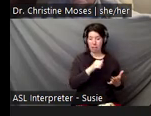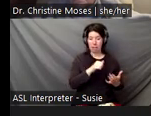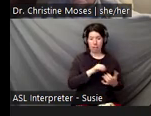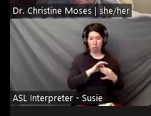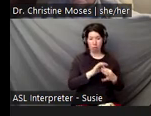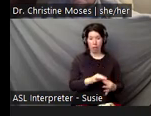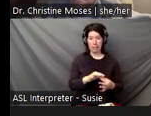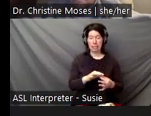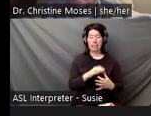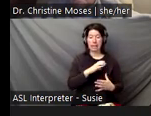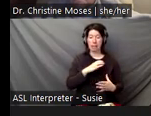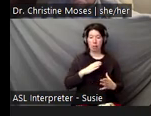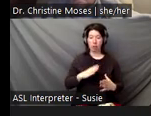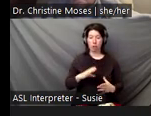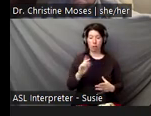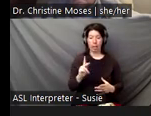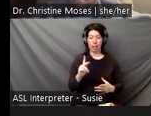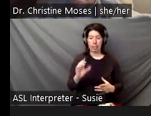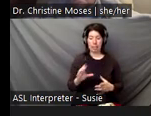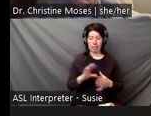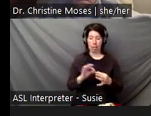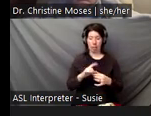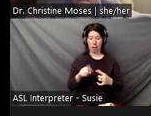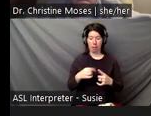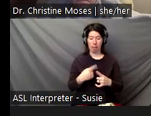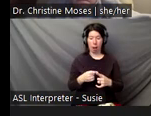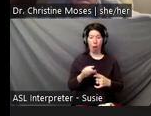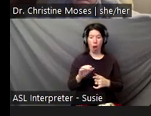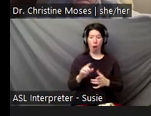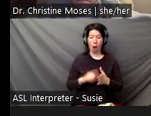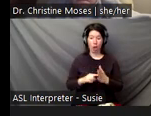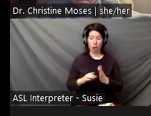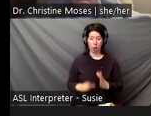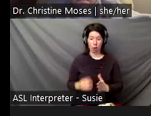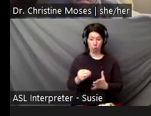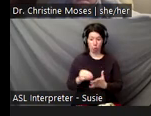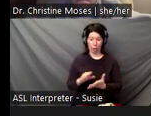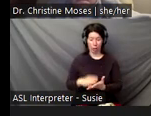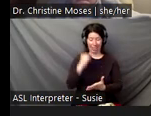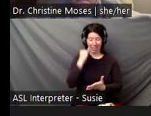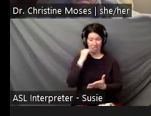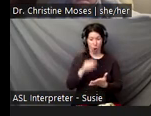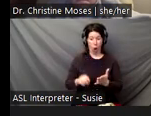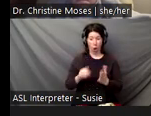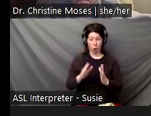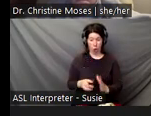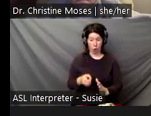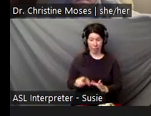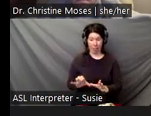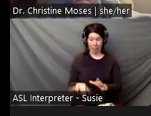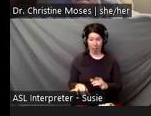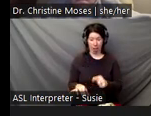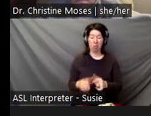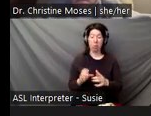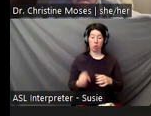about the auditor's records, if the auditor has done it. And so that might be something worth mentioning in the